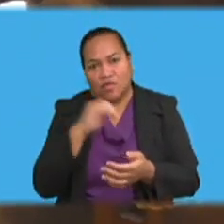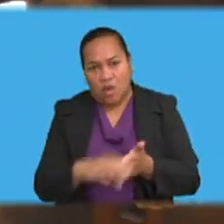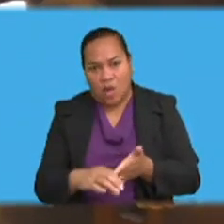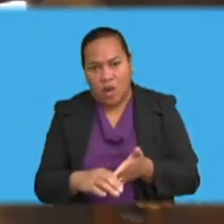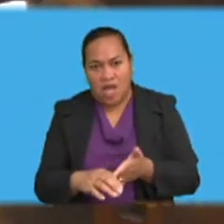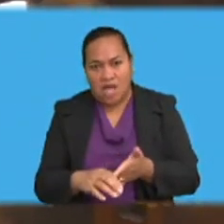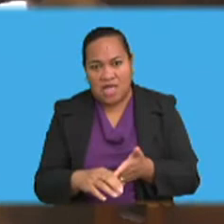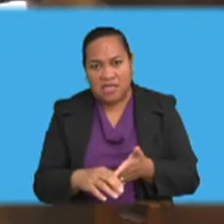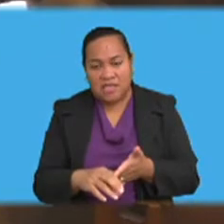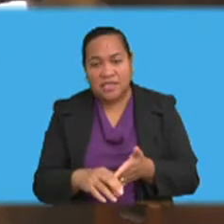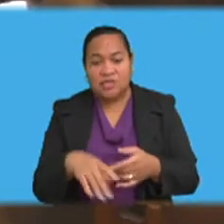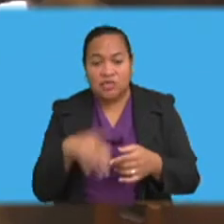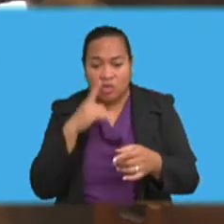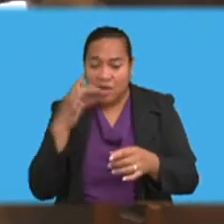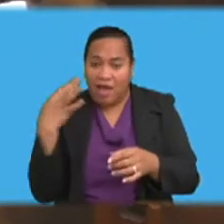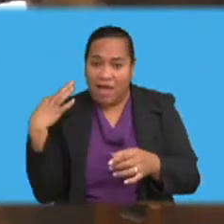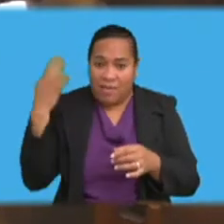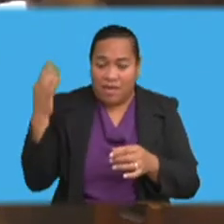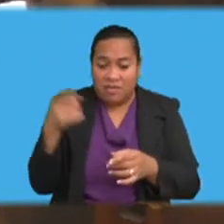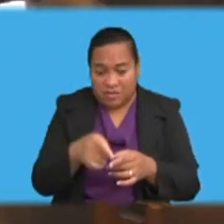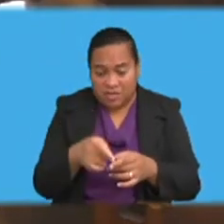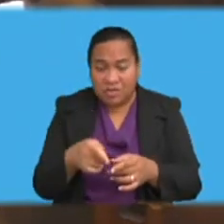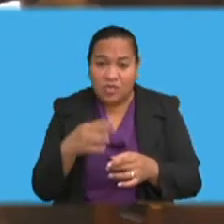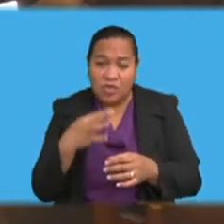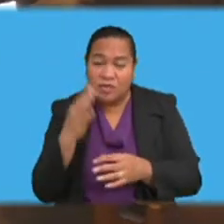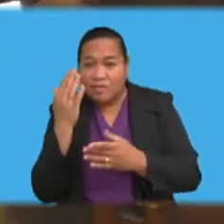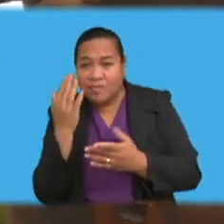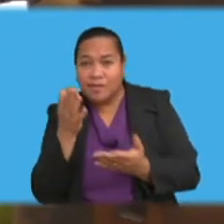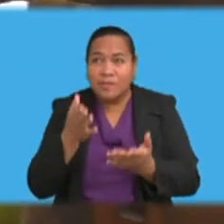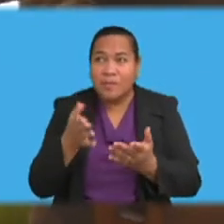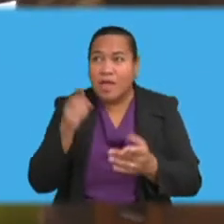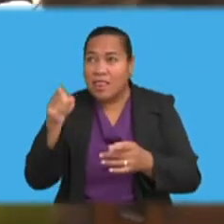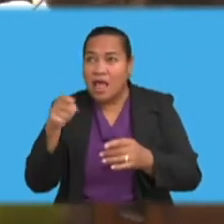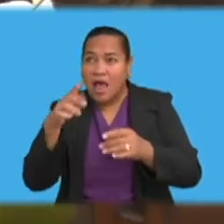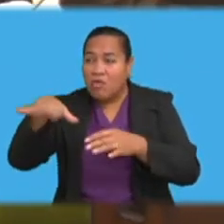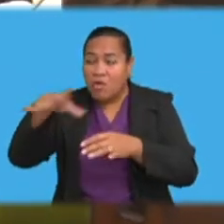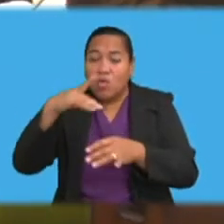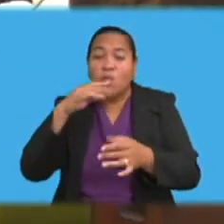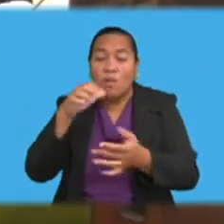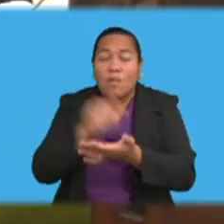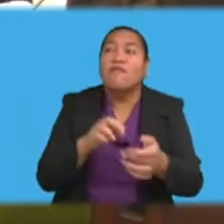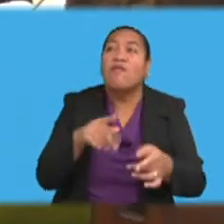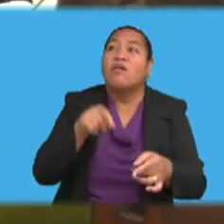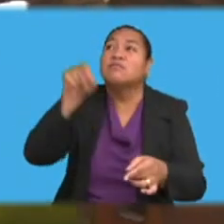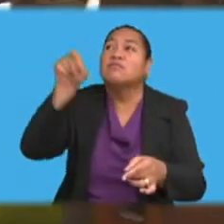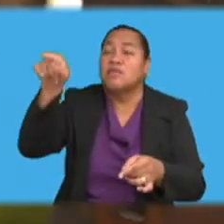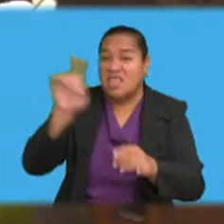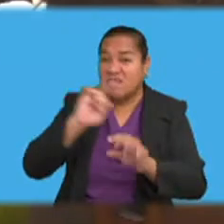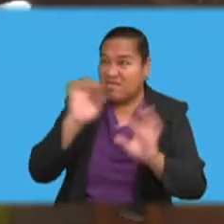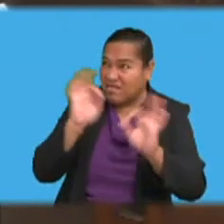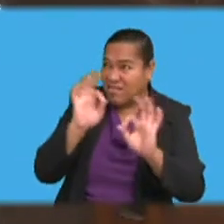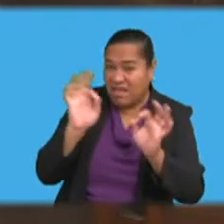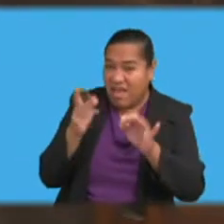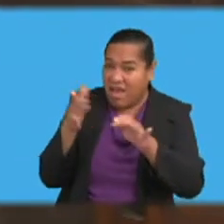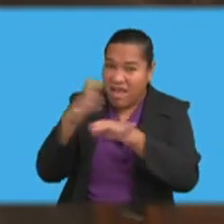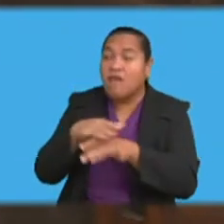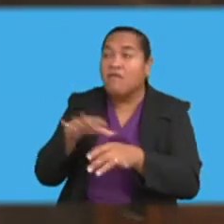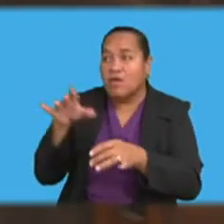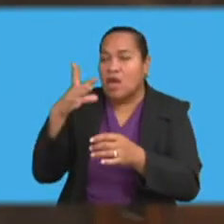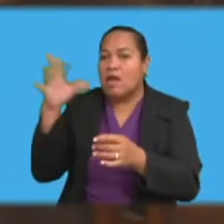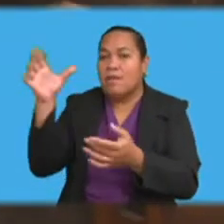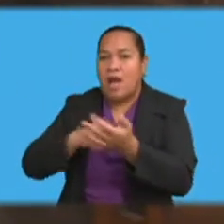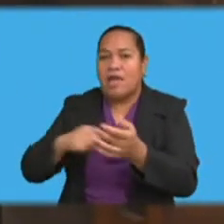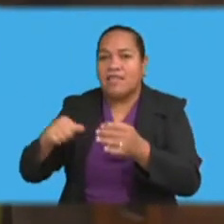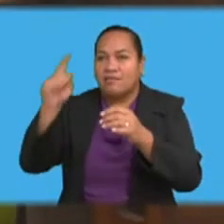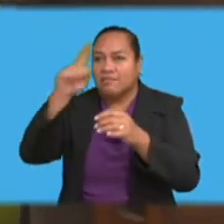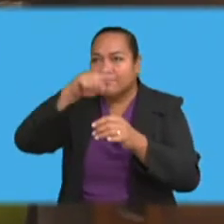and can be purchased on application once Wailesi determines that the area for which this is being purchased has no terrestrial coverage. So once you get the dish